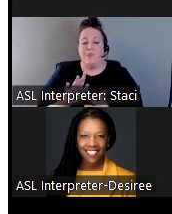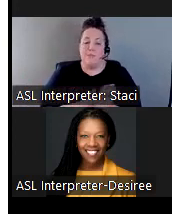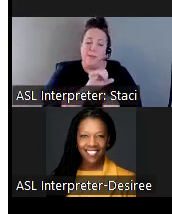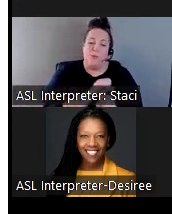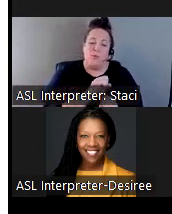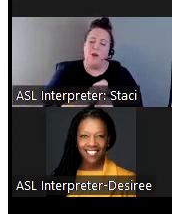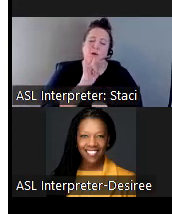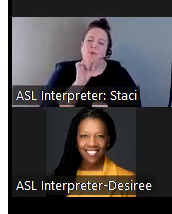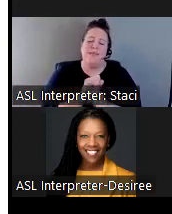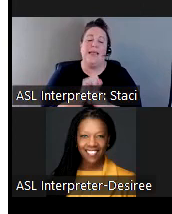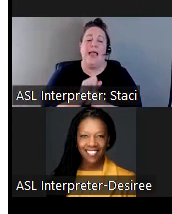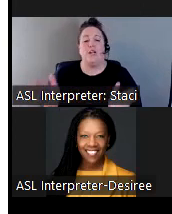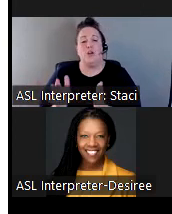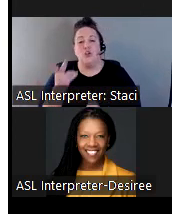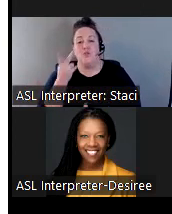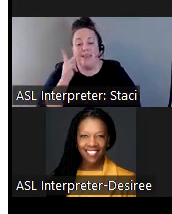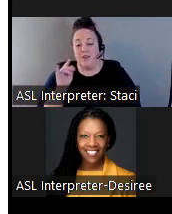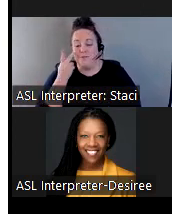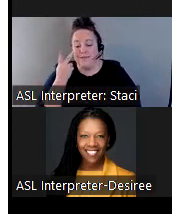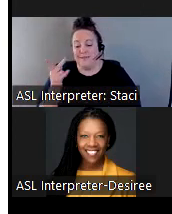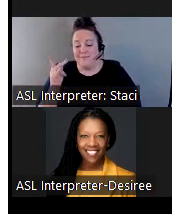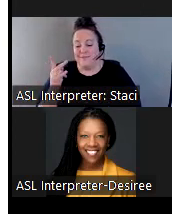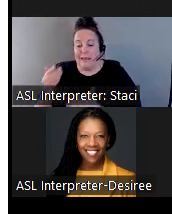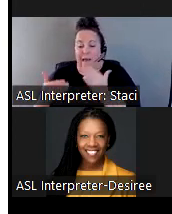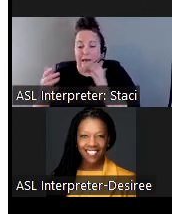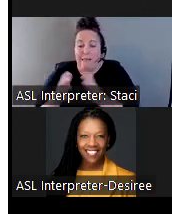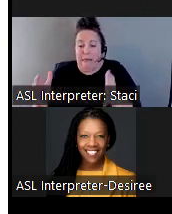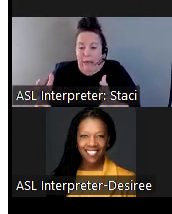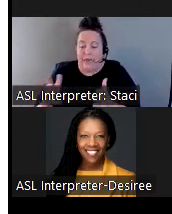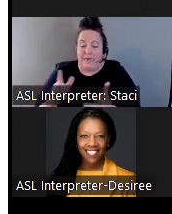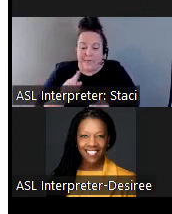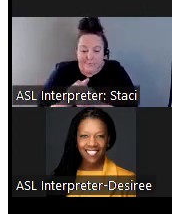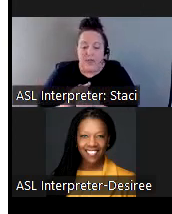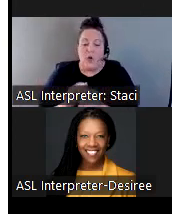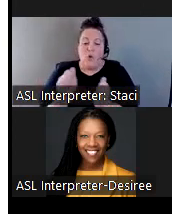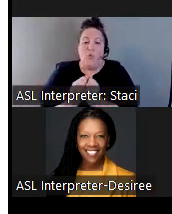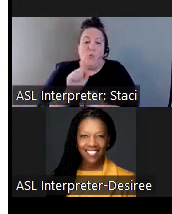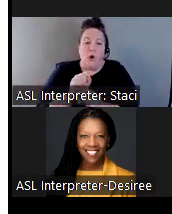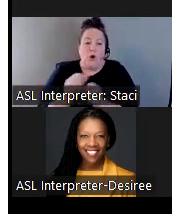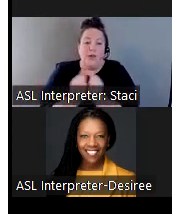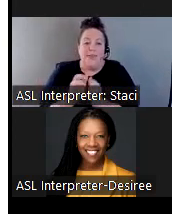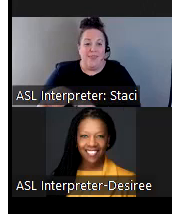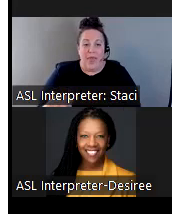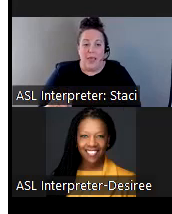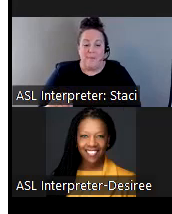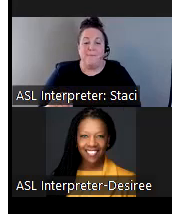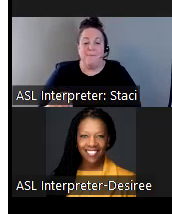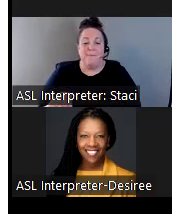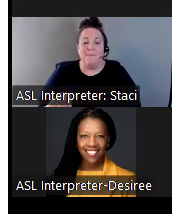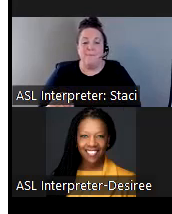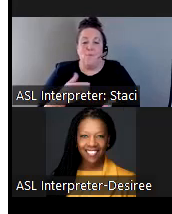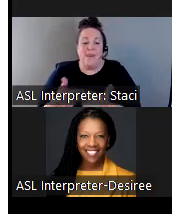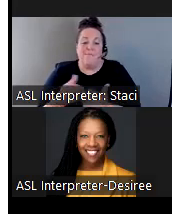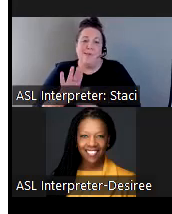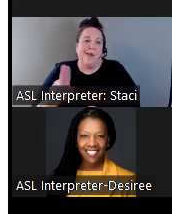really encourage you, if you see these kids a lot, work with them at, not Oz, but whatever their new name